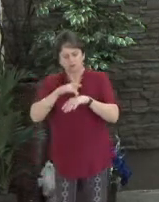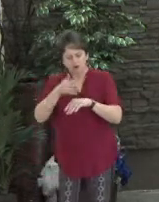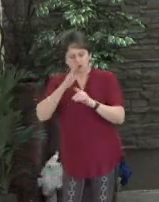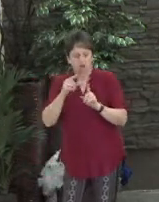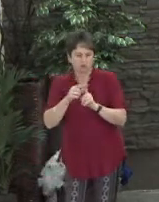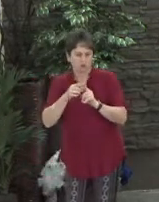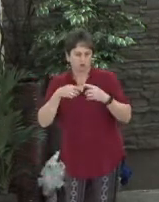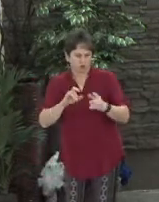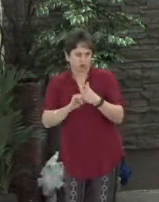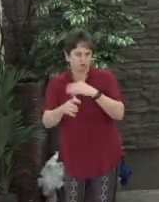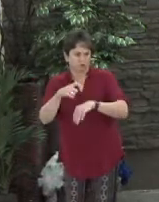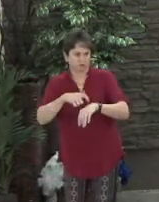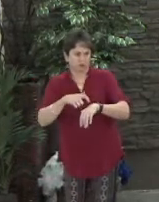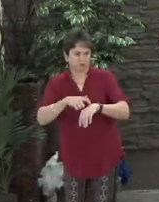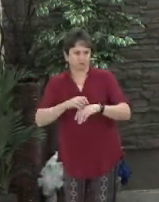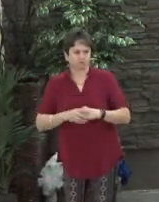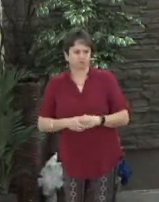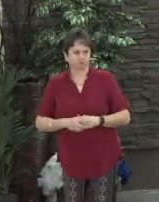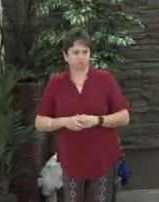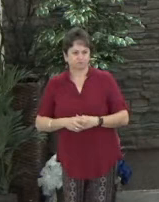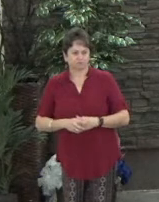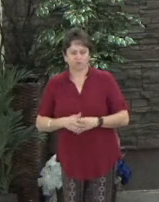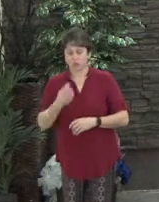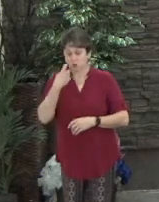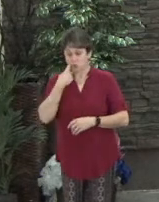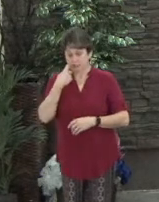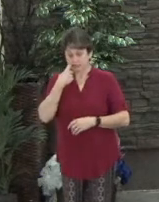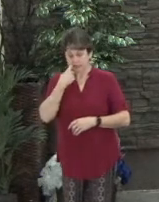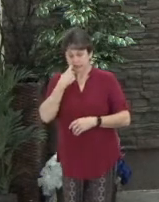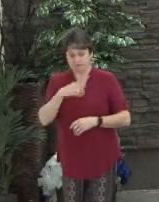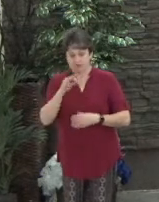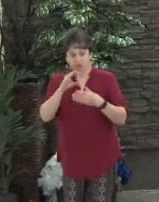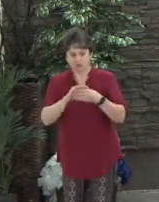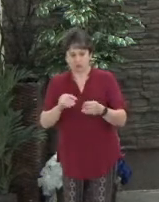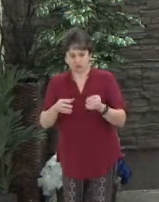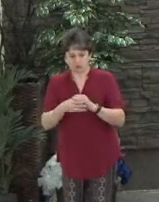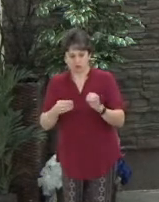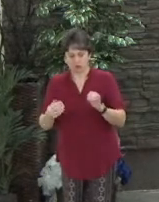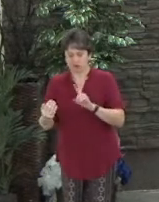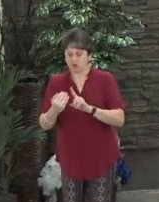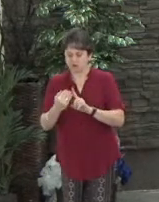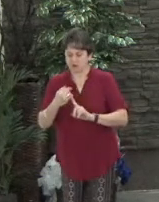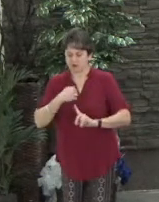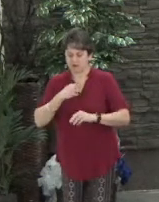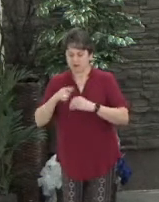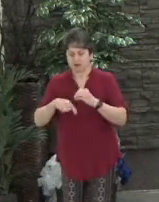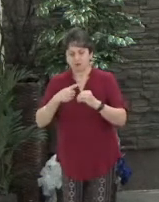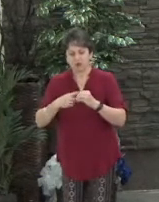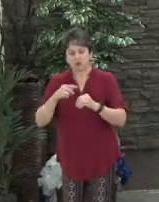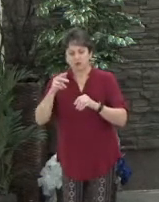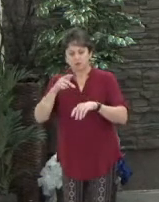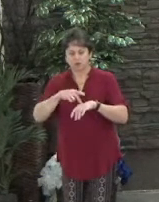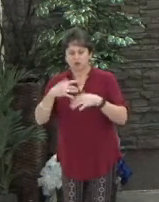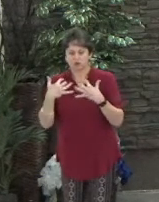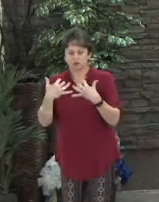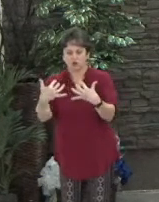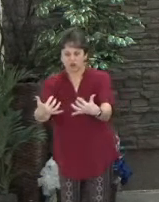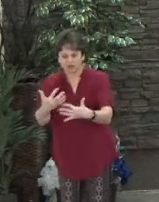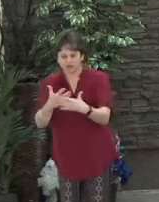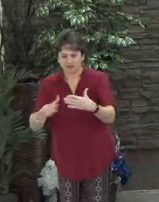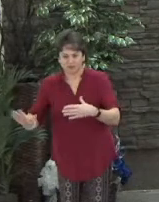times, isn't it? I recently came across a story that reminds me of Peter's audience and some of their